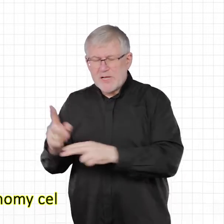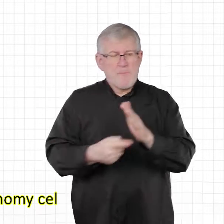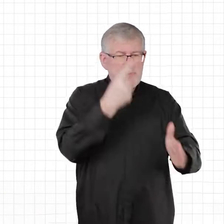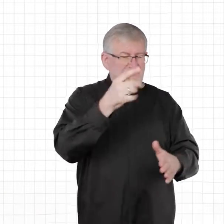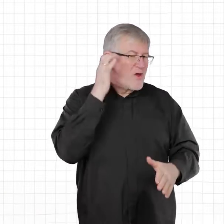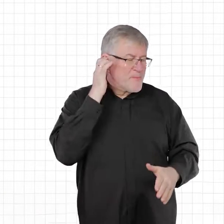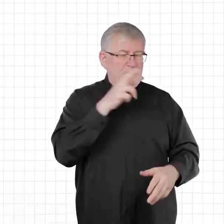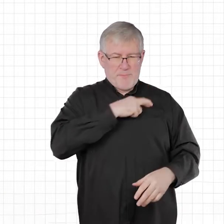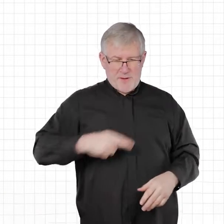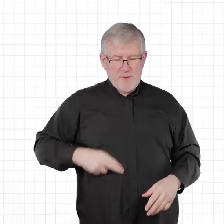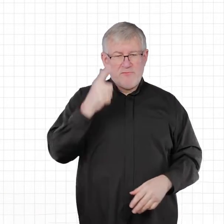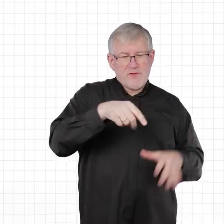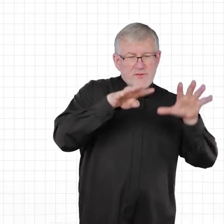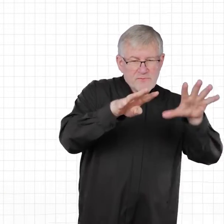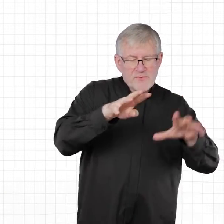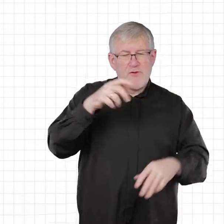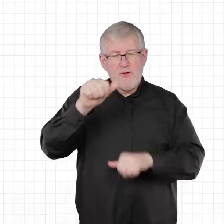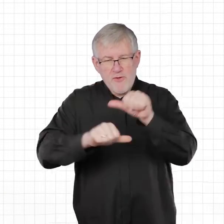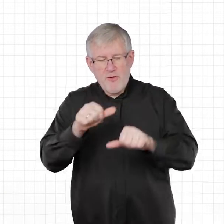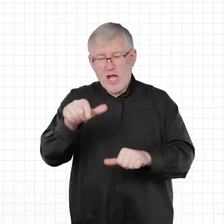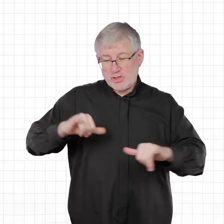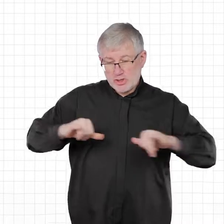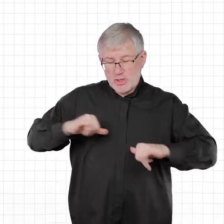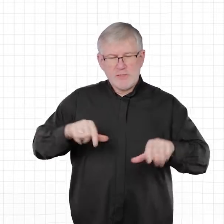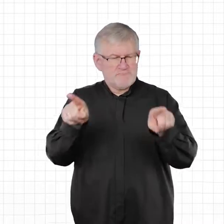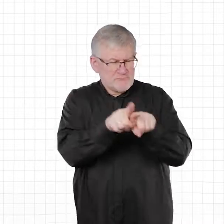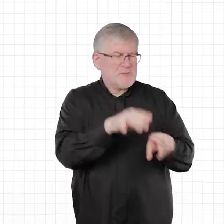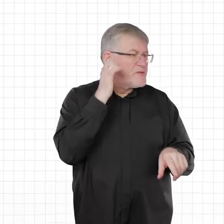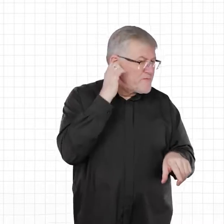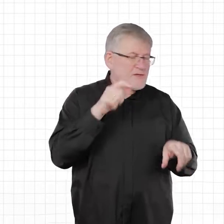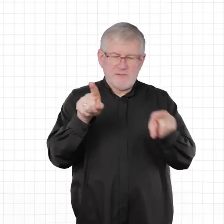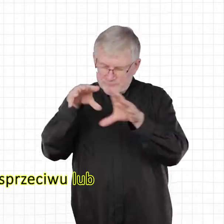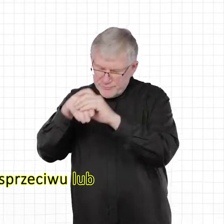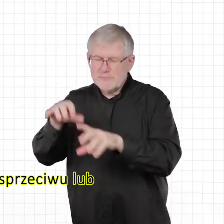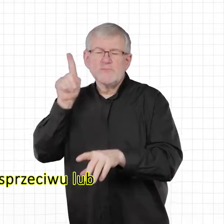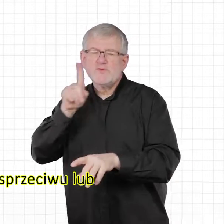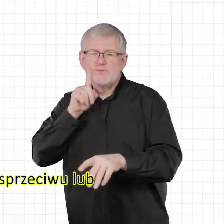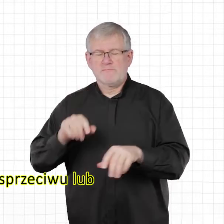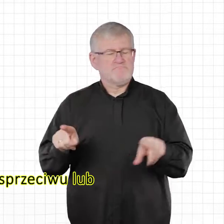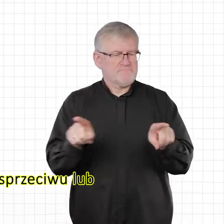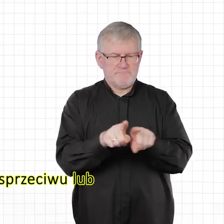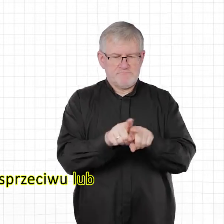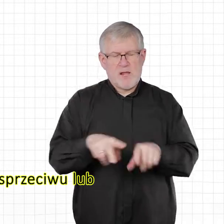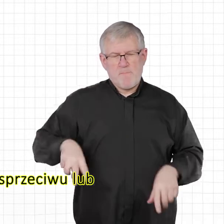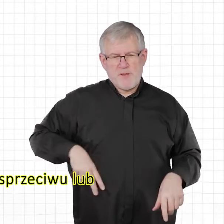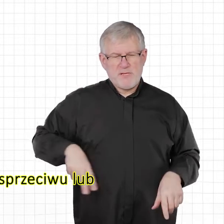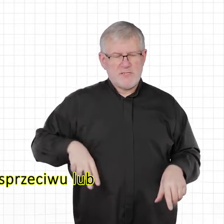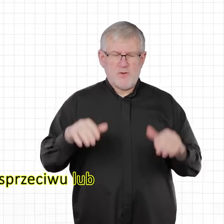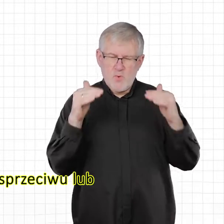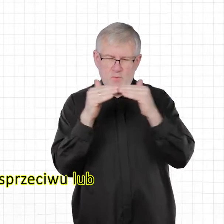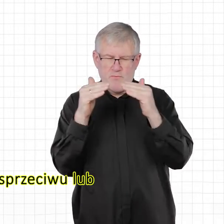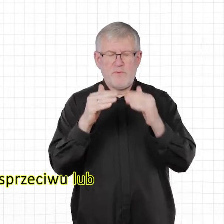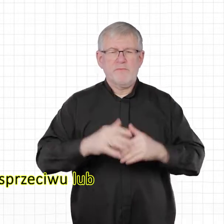target. And we cannot take our eyes off the ball before we will probably